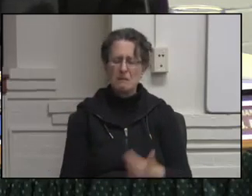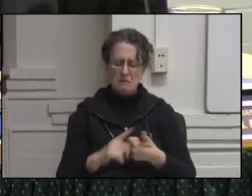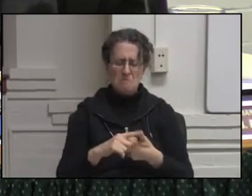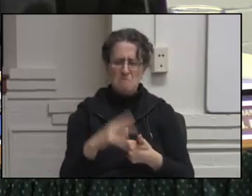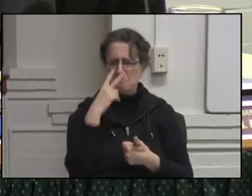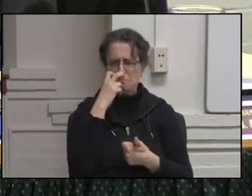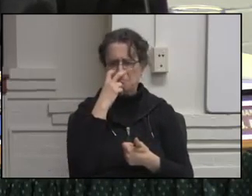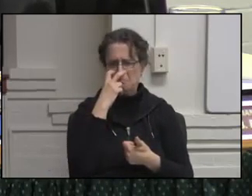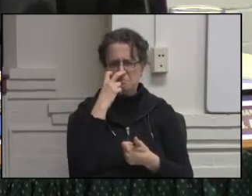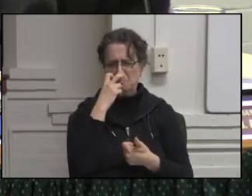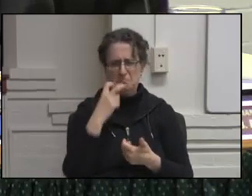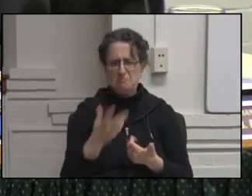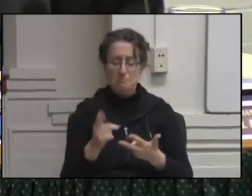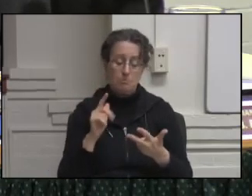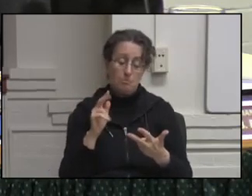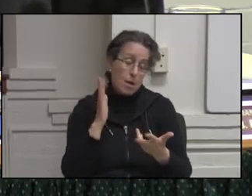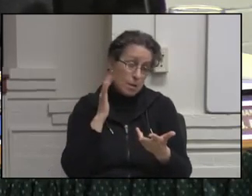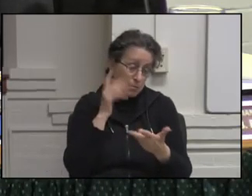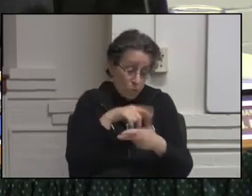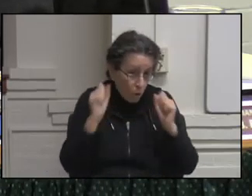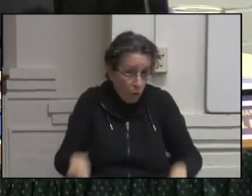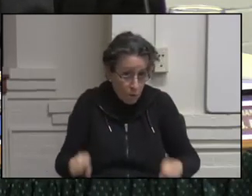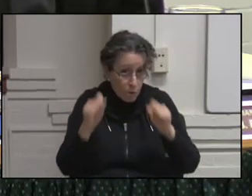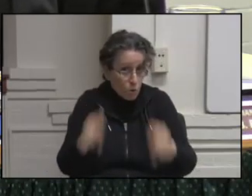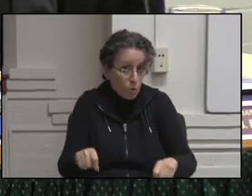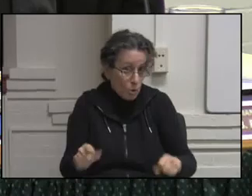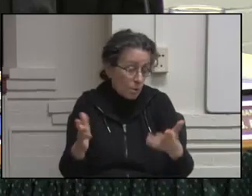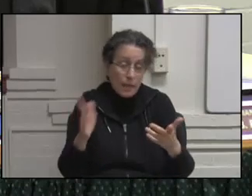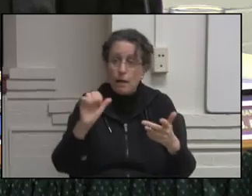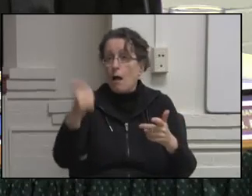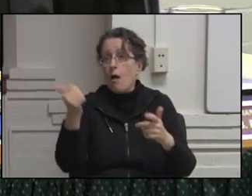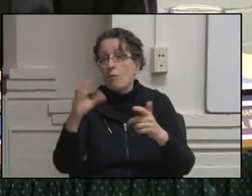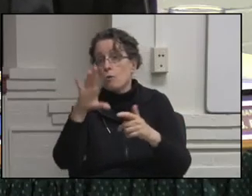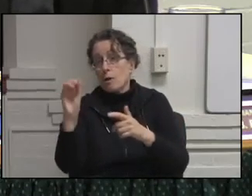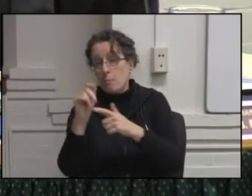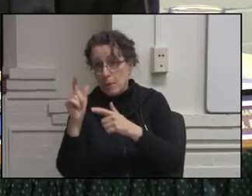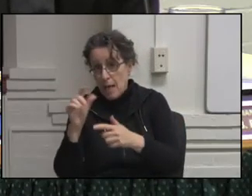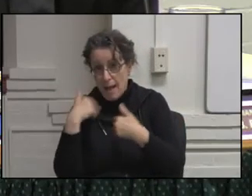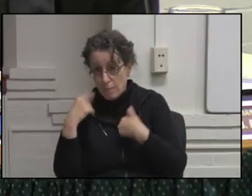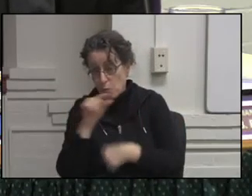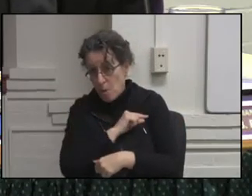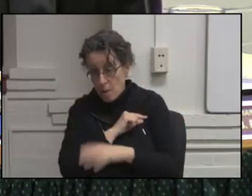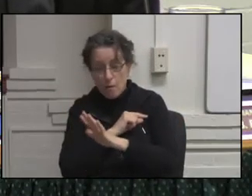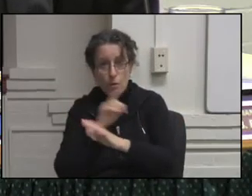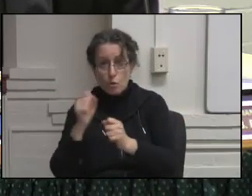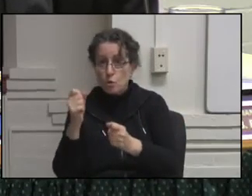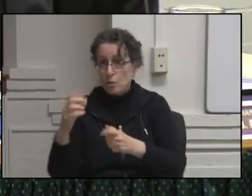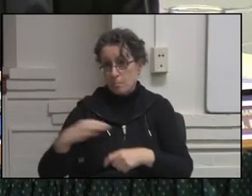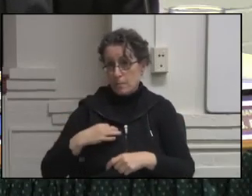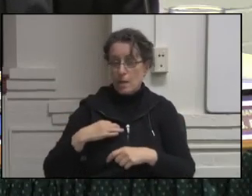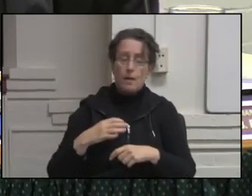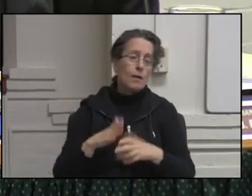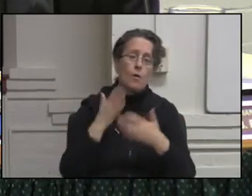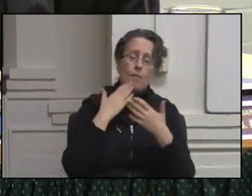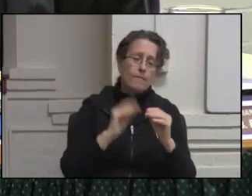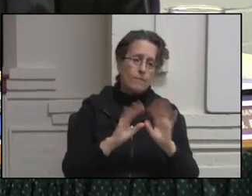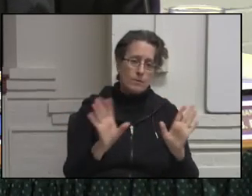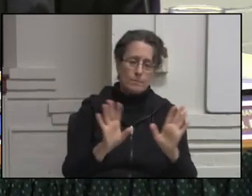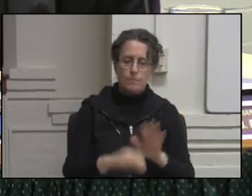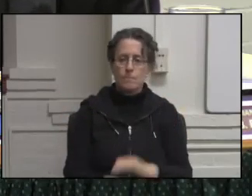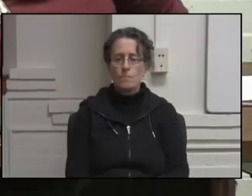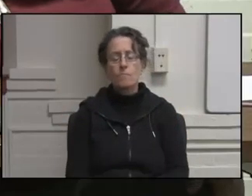bidder chooses to bid again, but they'd be welcome to, and anybody else who's qualified would be welcome to. Great. Thank you for that clarification. And if I could